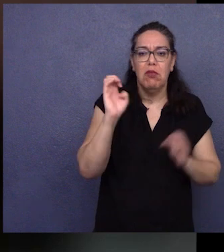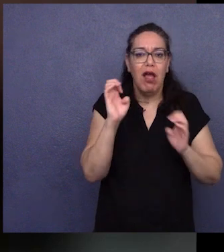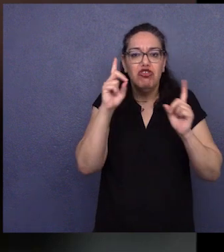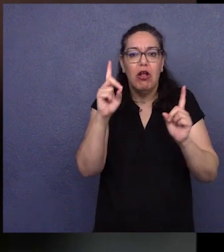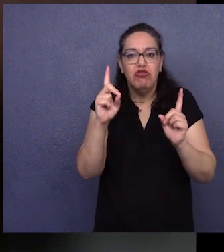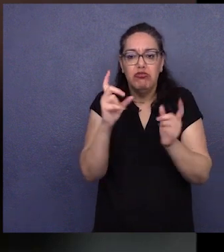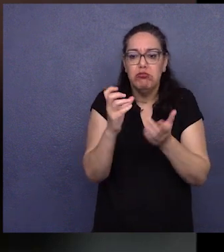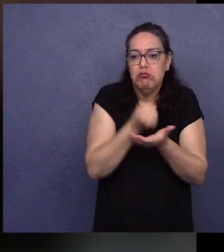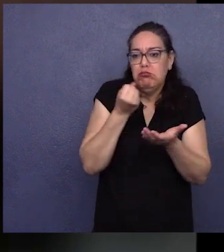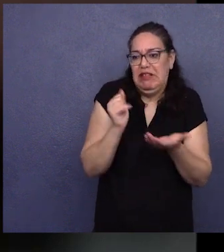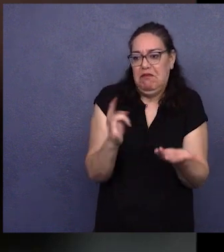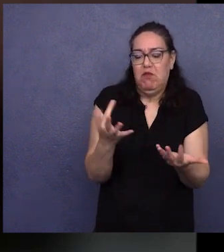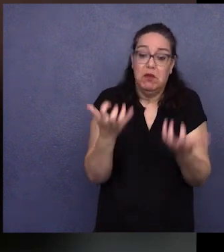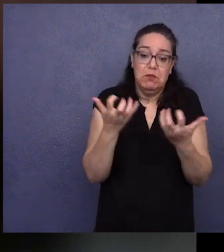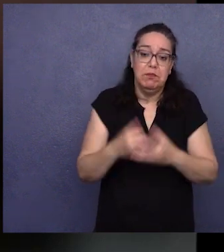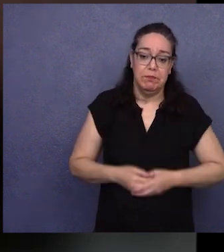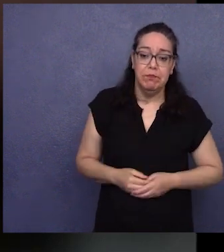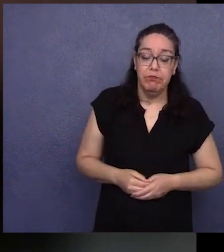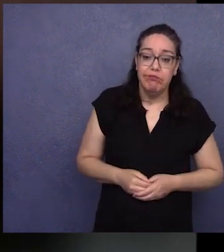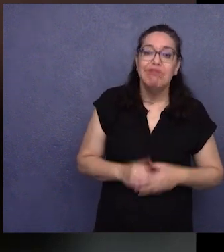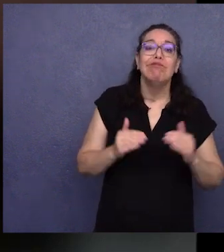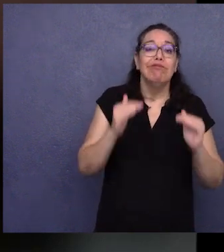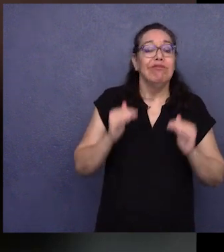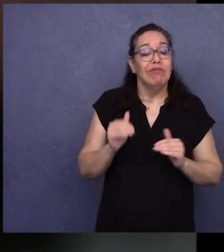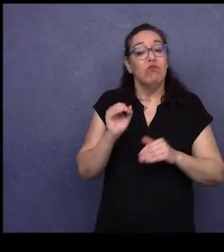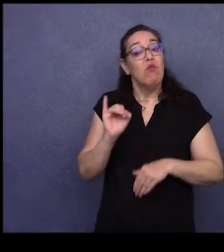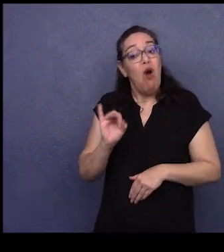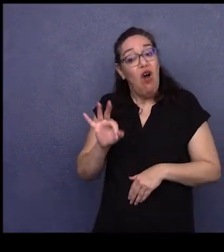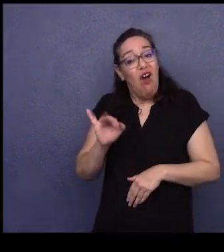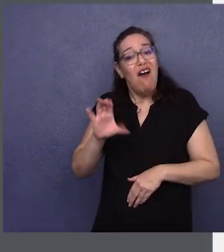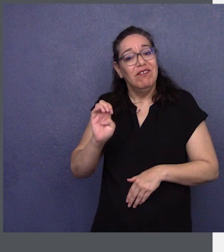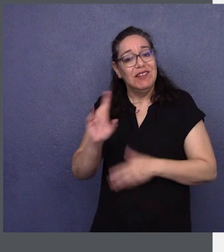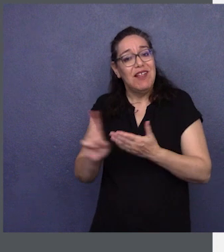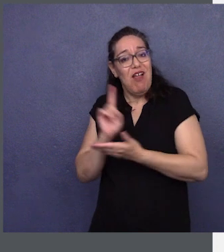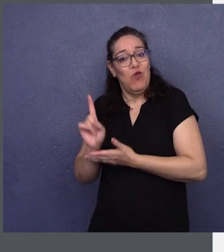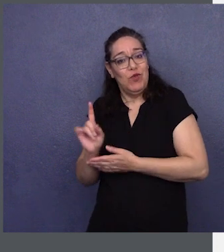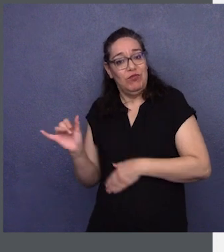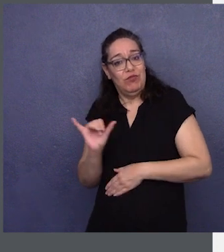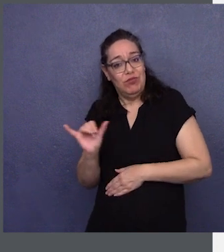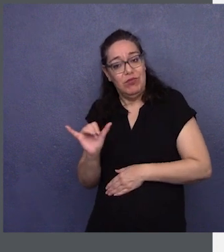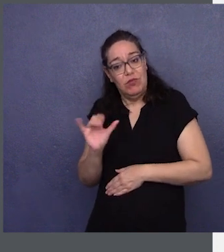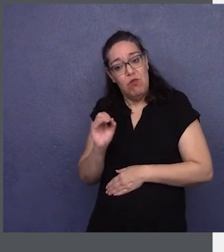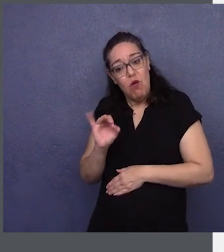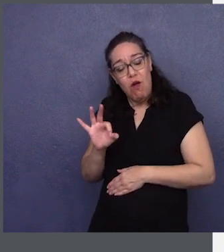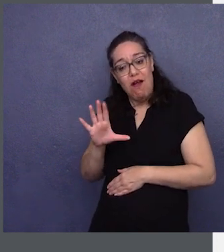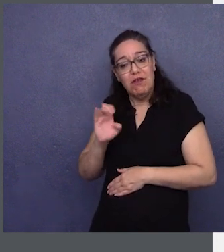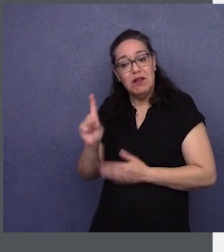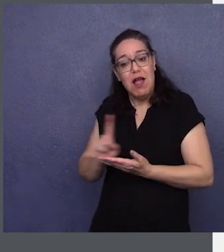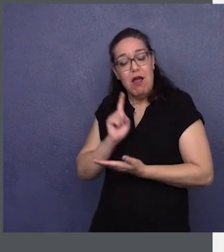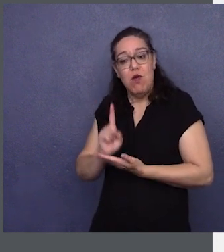education if you want to. And then there's the office hours where it says